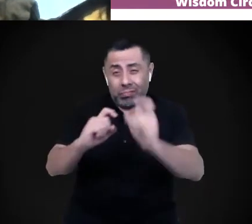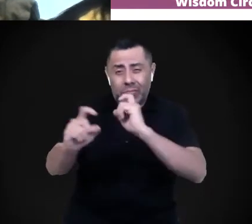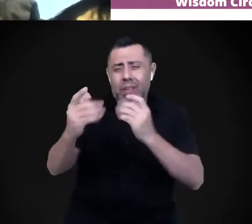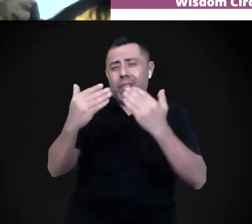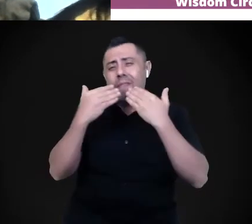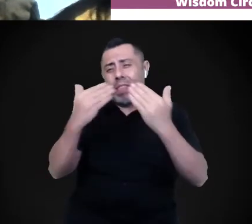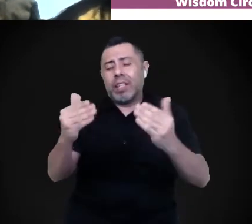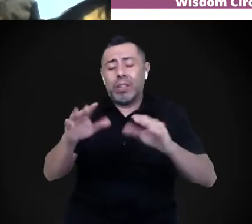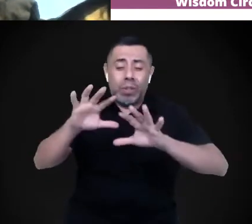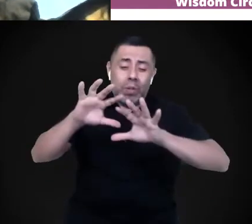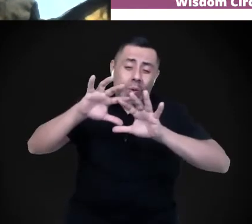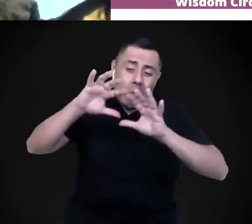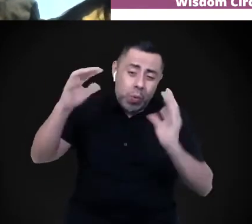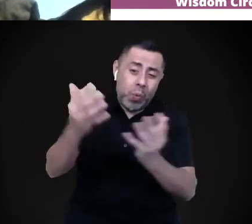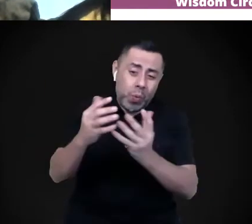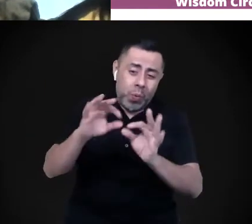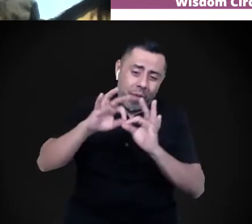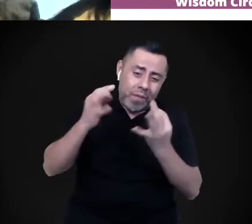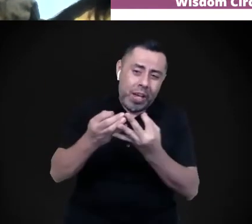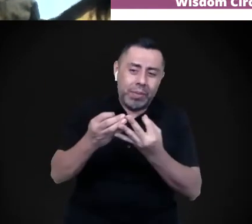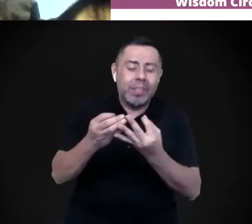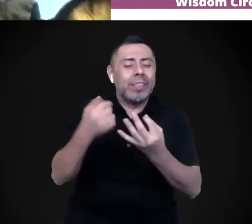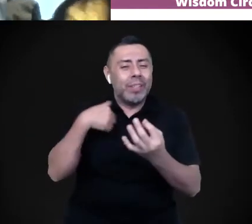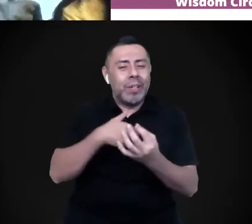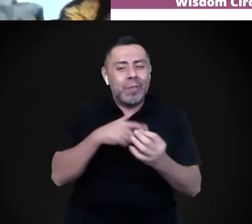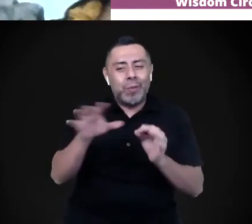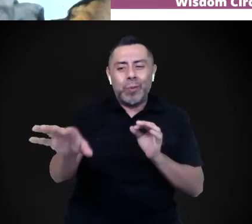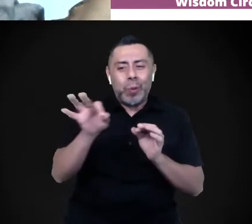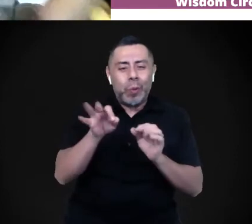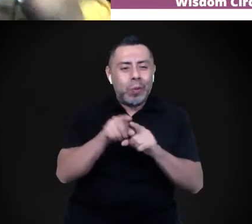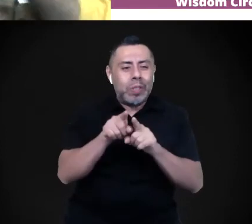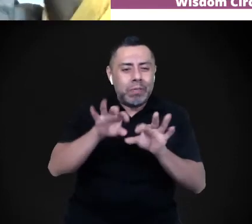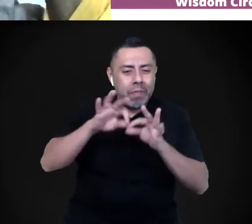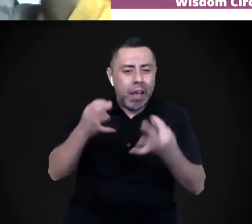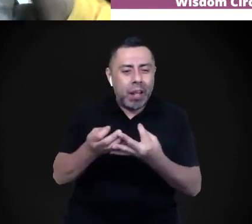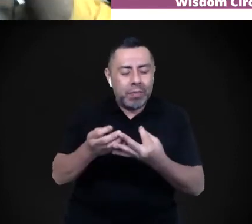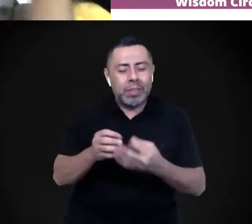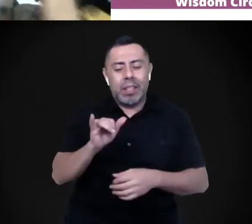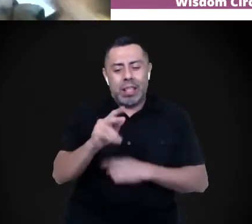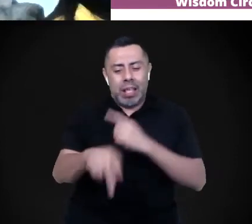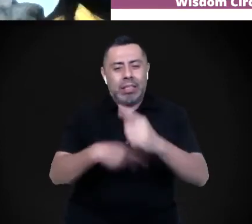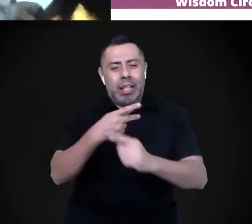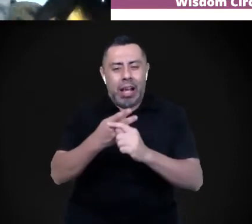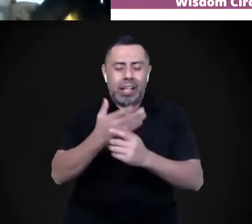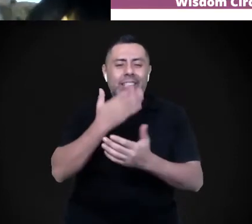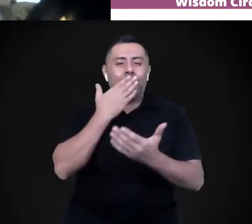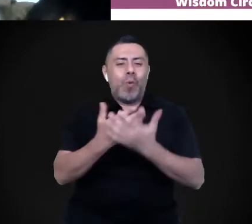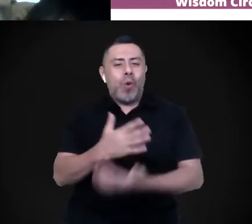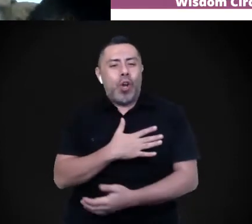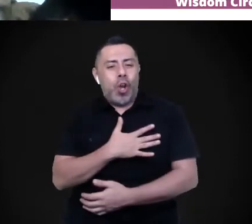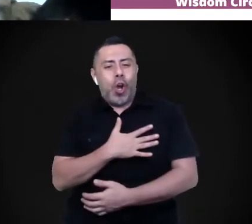of choice, because this is the kind of goodness in the democracy in this country that we